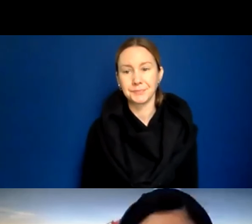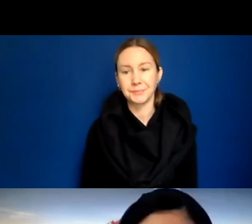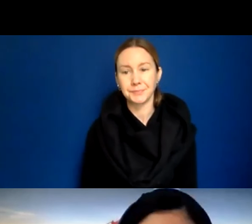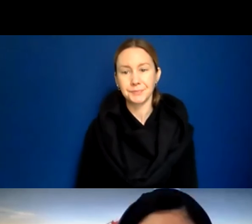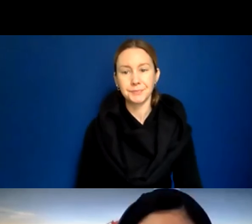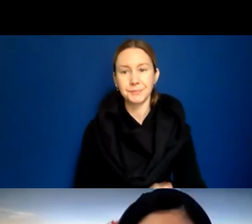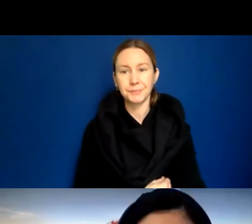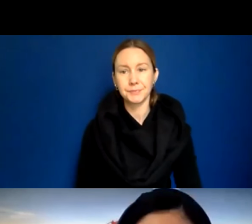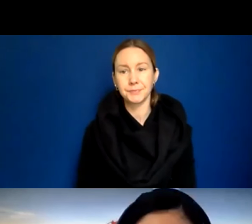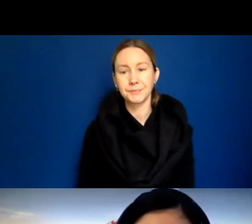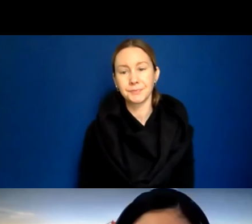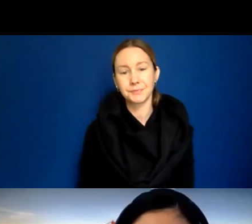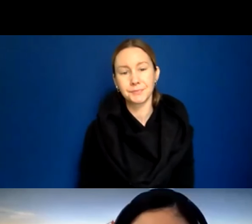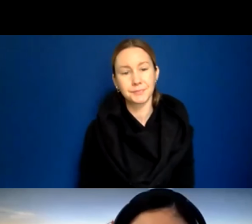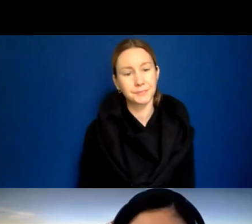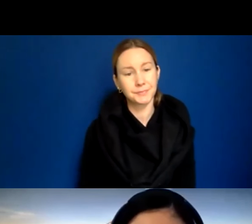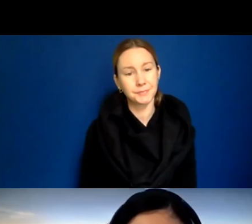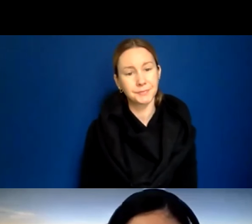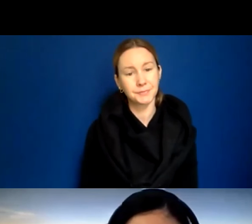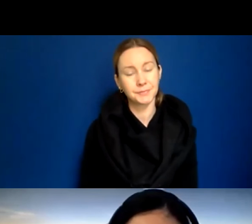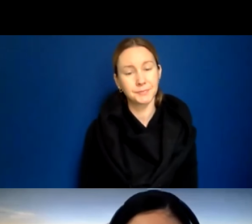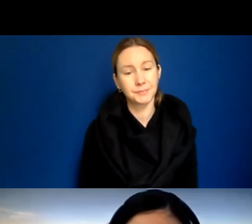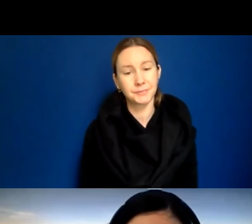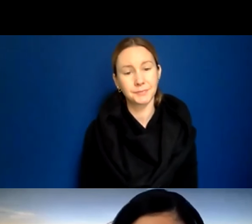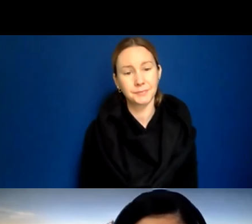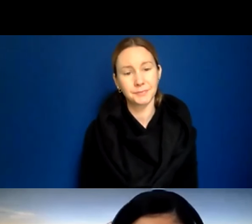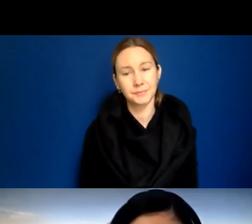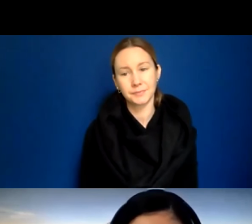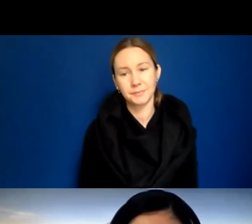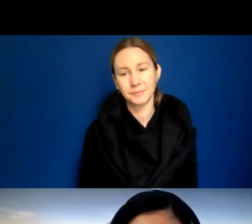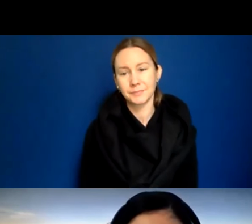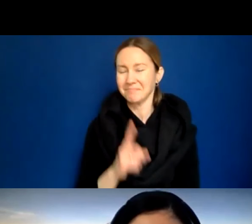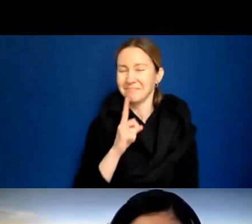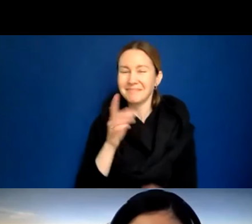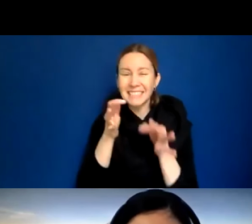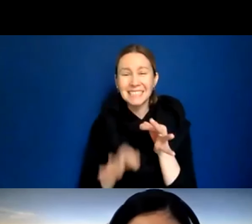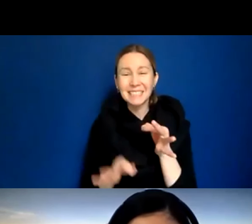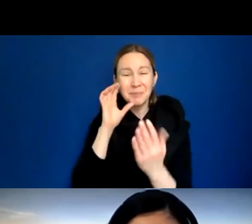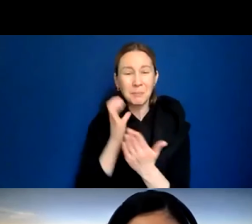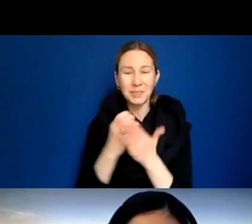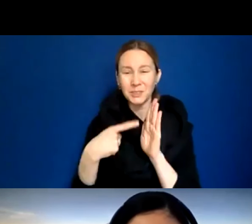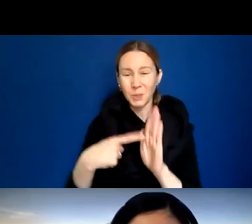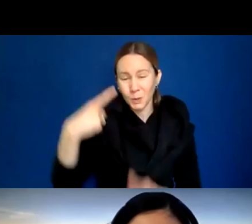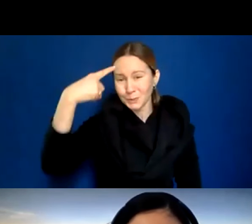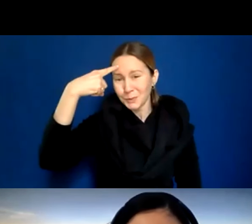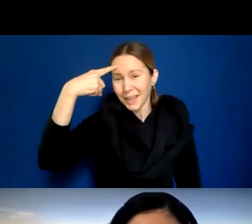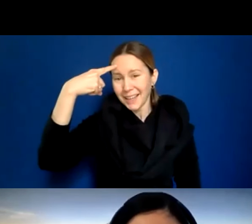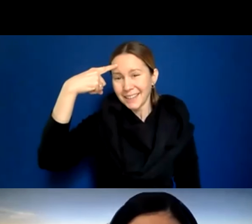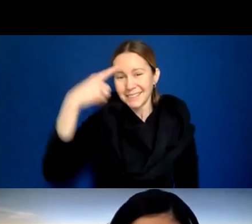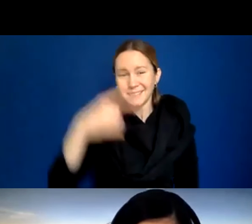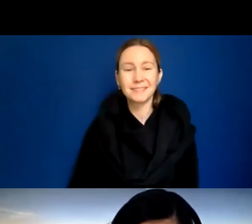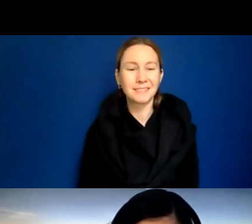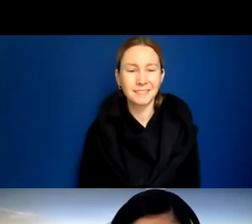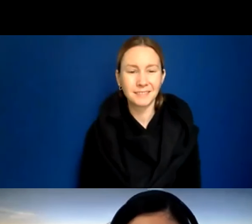So this is, you know, a very simple picture of the brain. It is